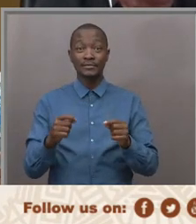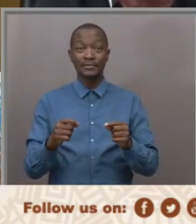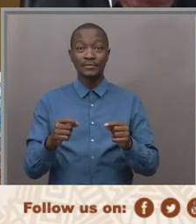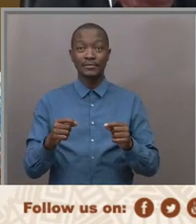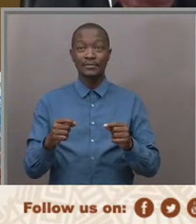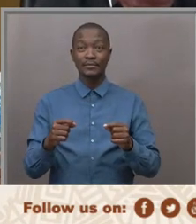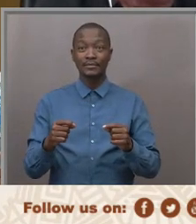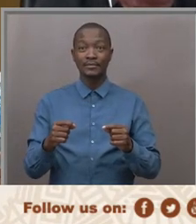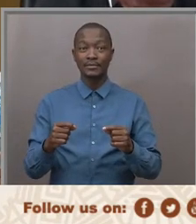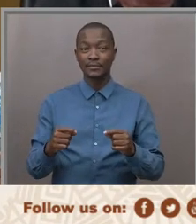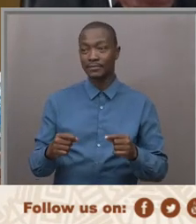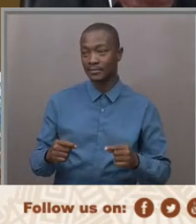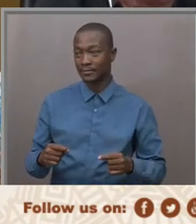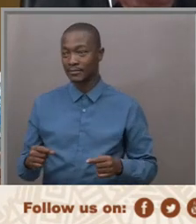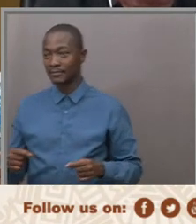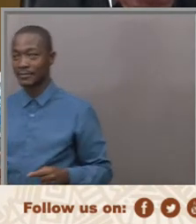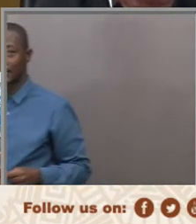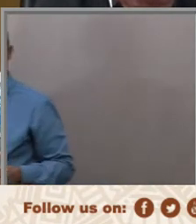a living.